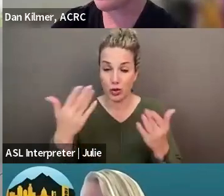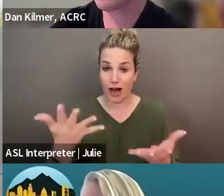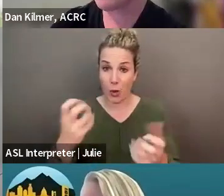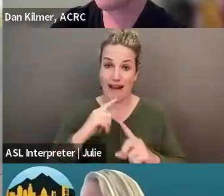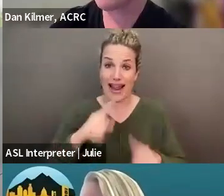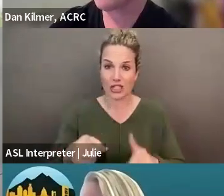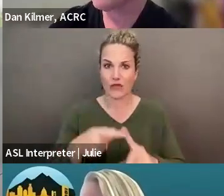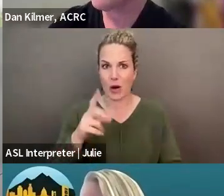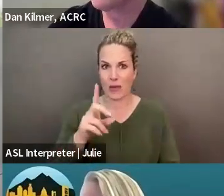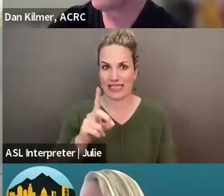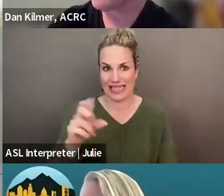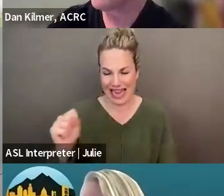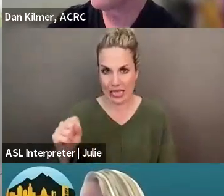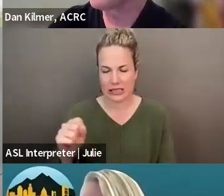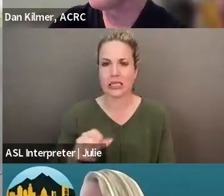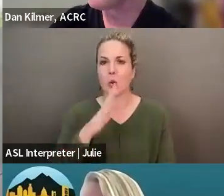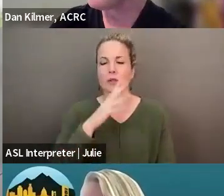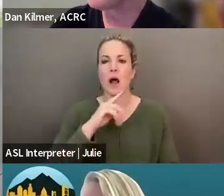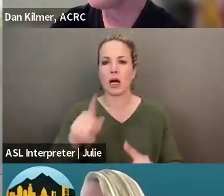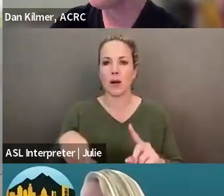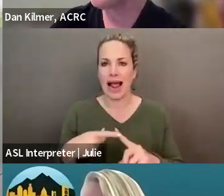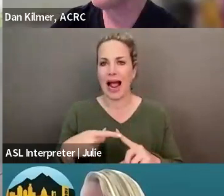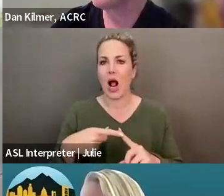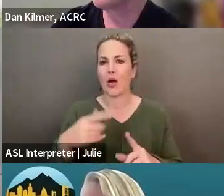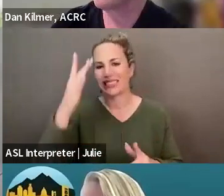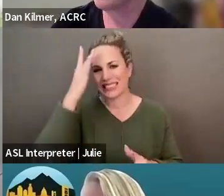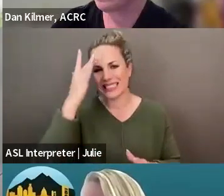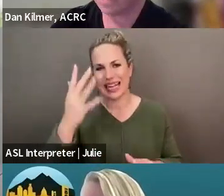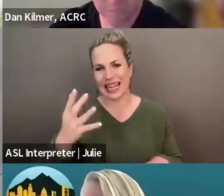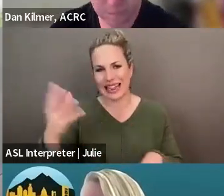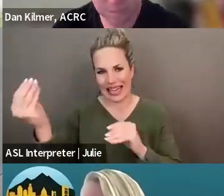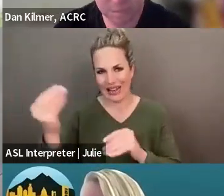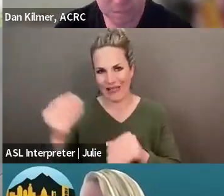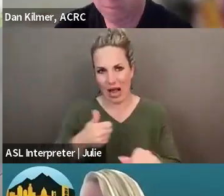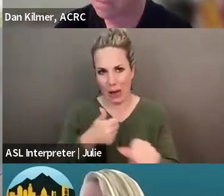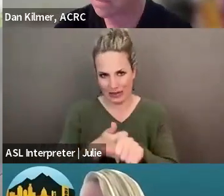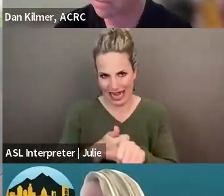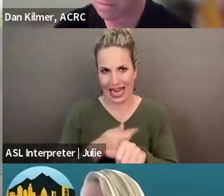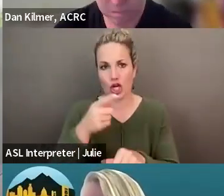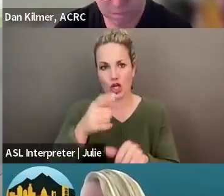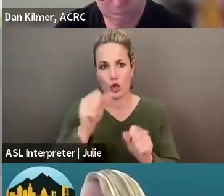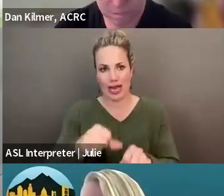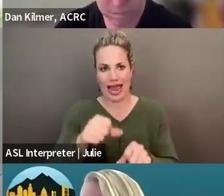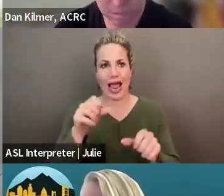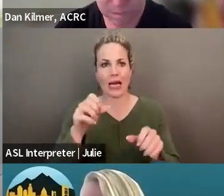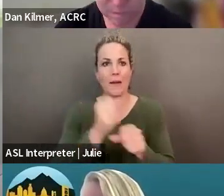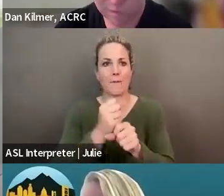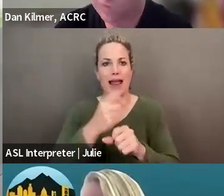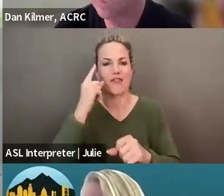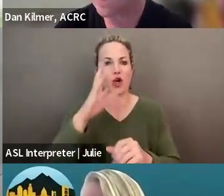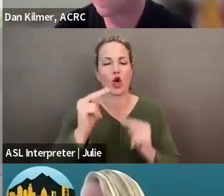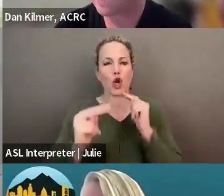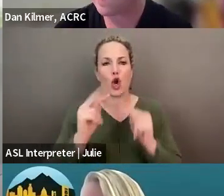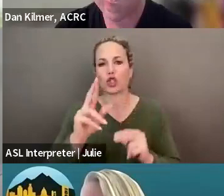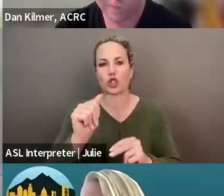from DDS. We're going to talk about the sick leave update that you can make to your negotiated rates. That's on DDS